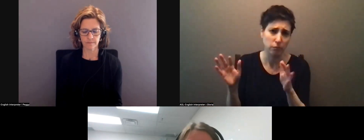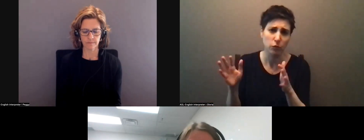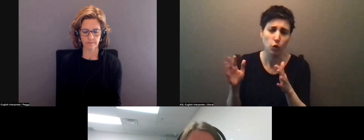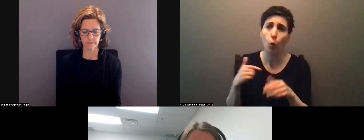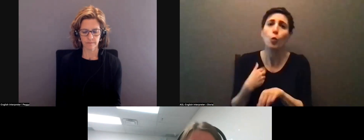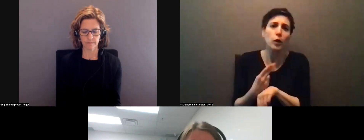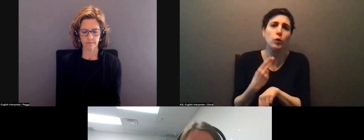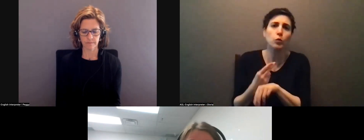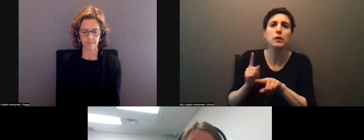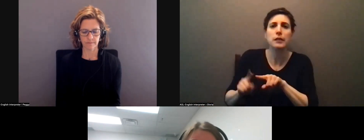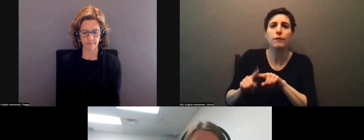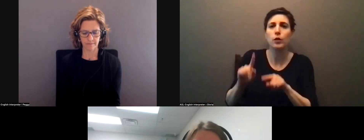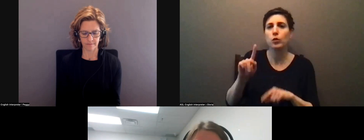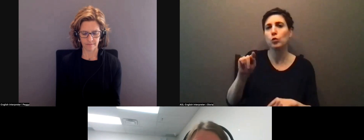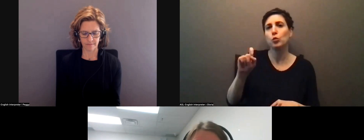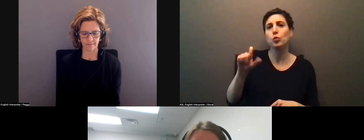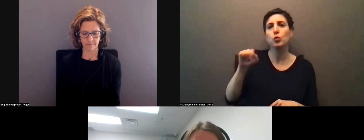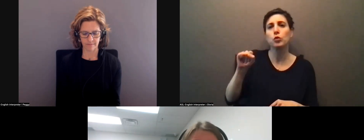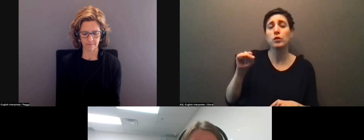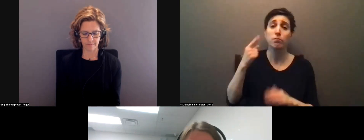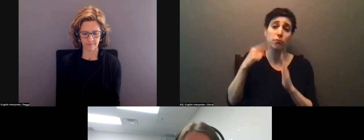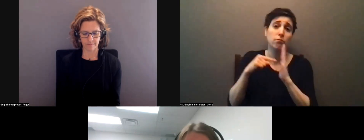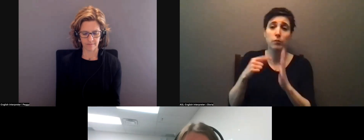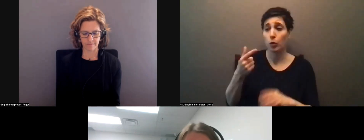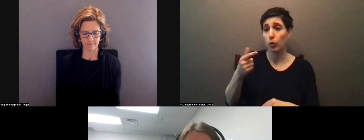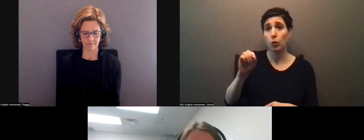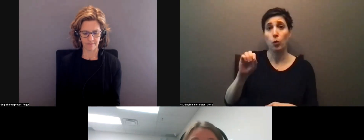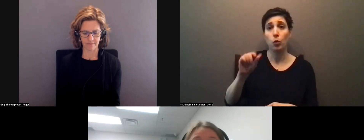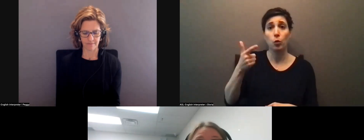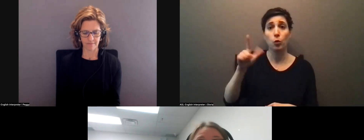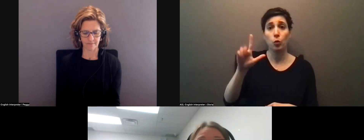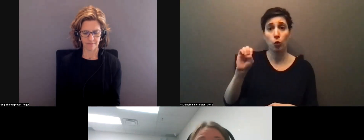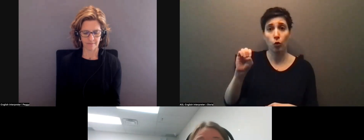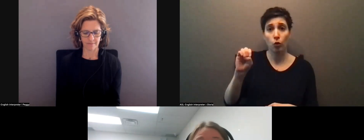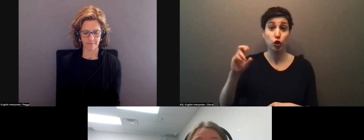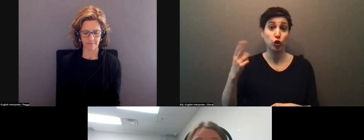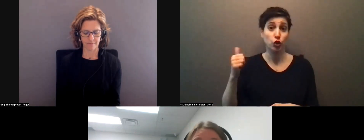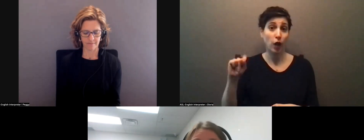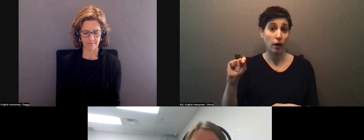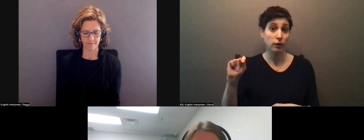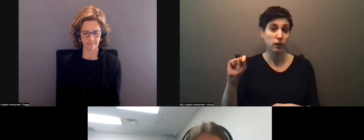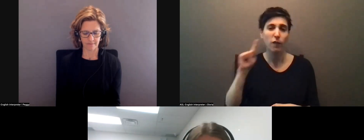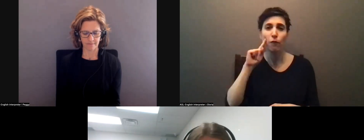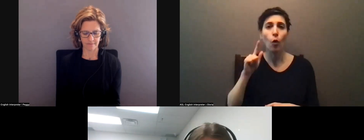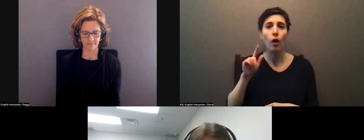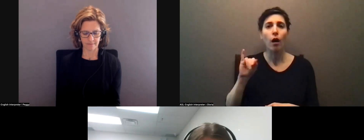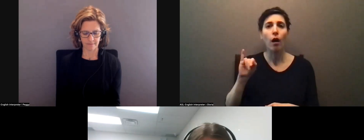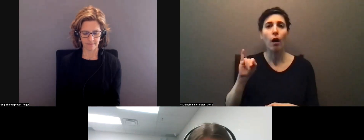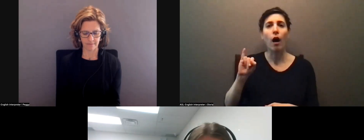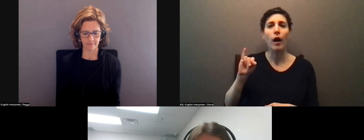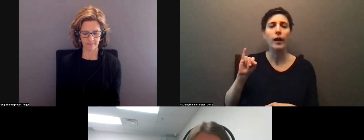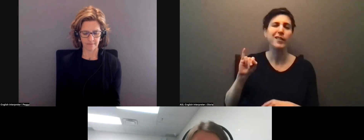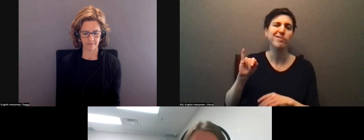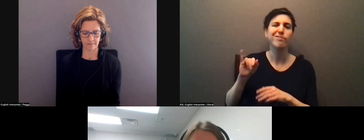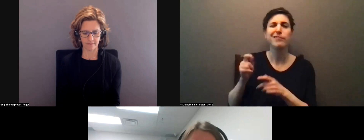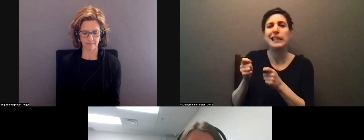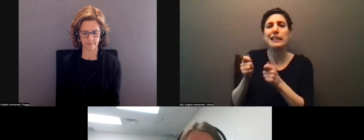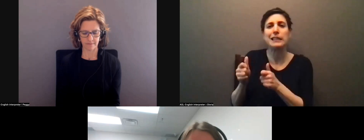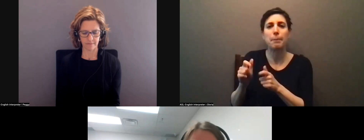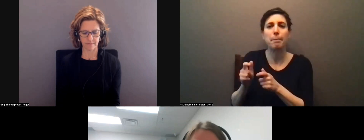tools like Google Chat for instant messages, to communicate